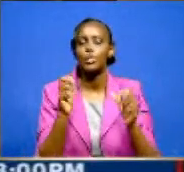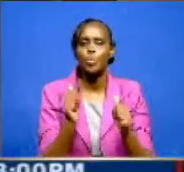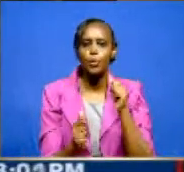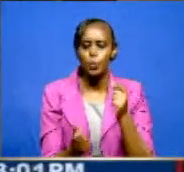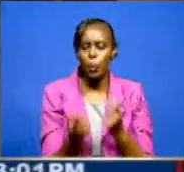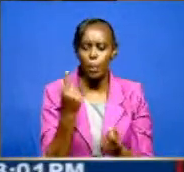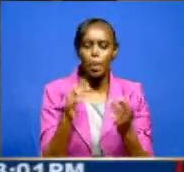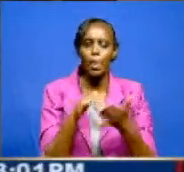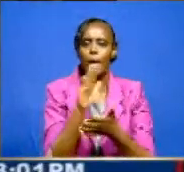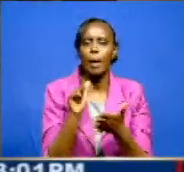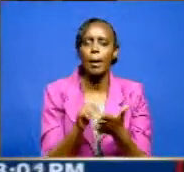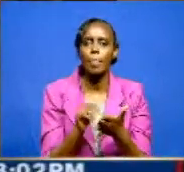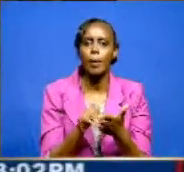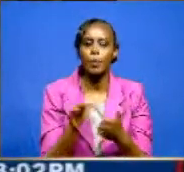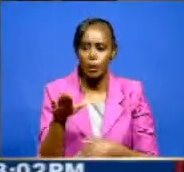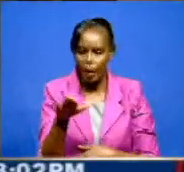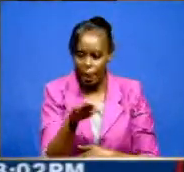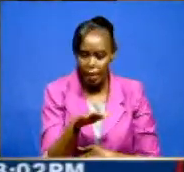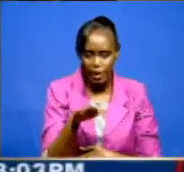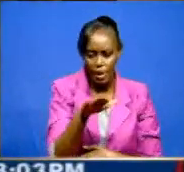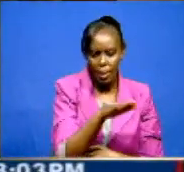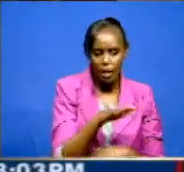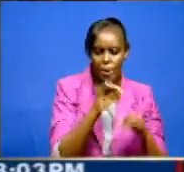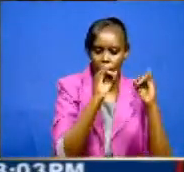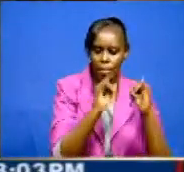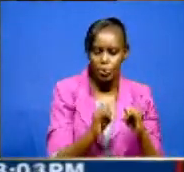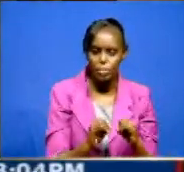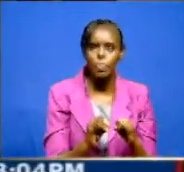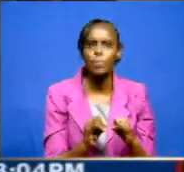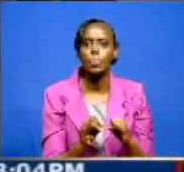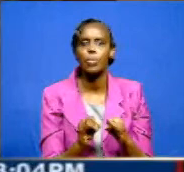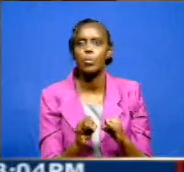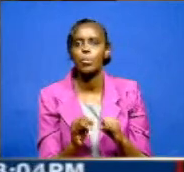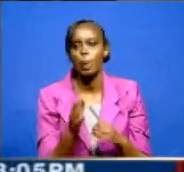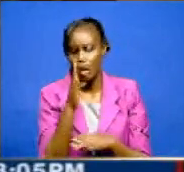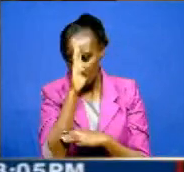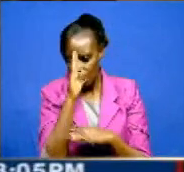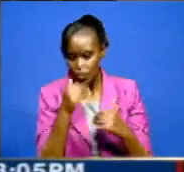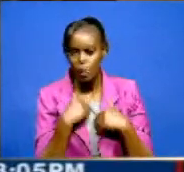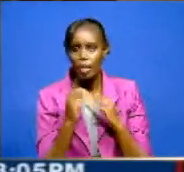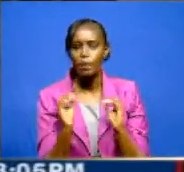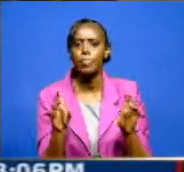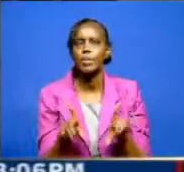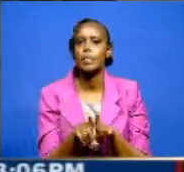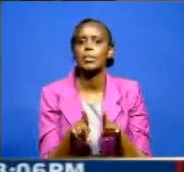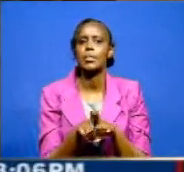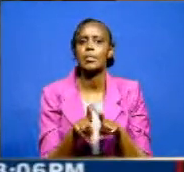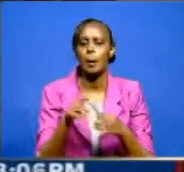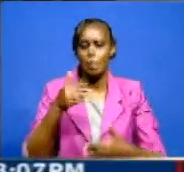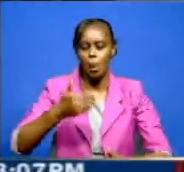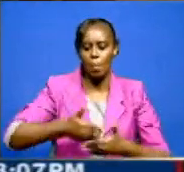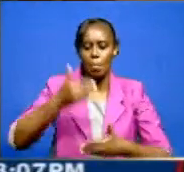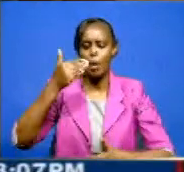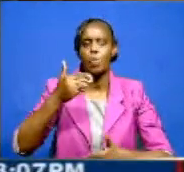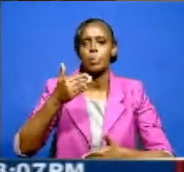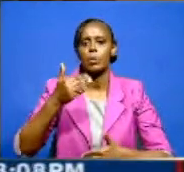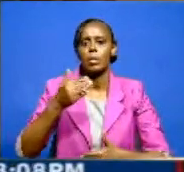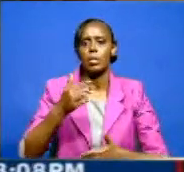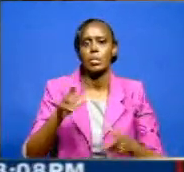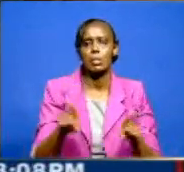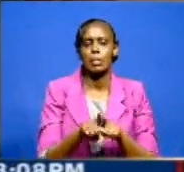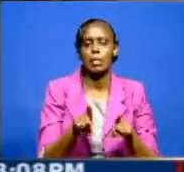raised about constituencies. I've no doubt that even boundaries for our